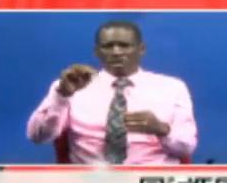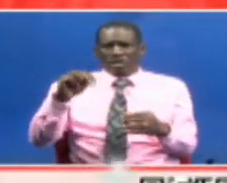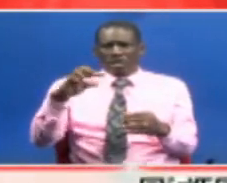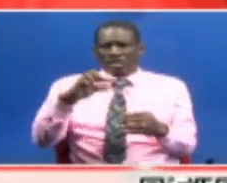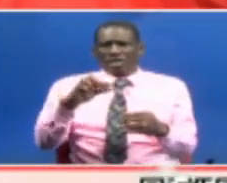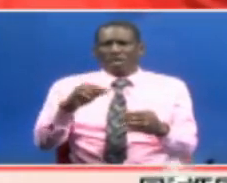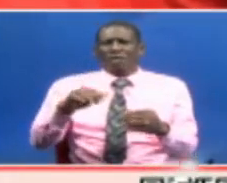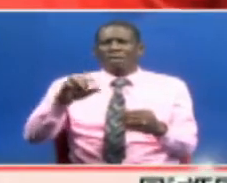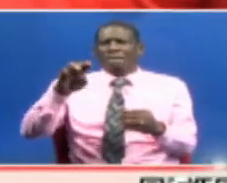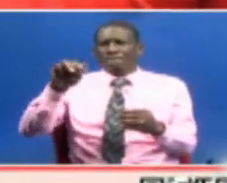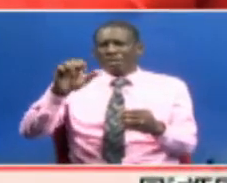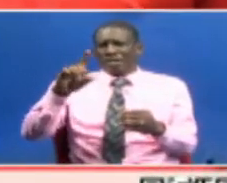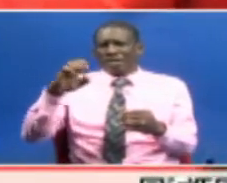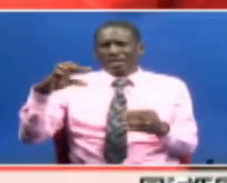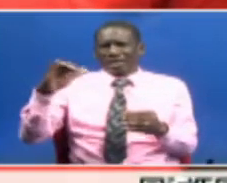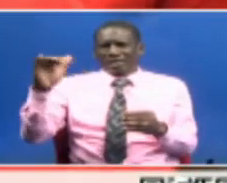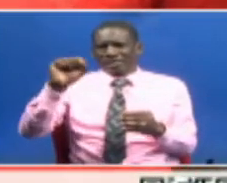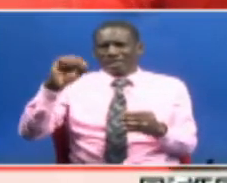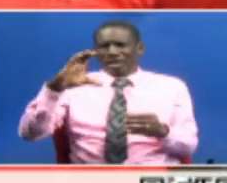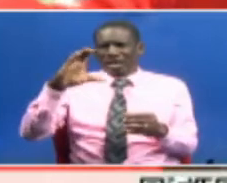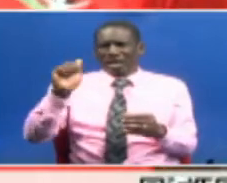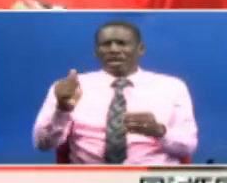Mali.